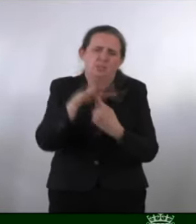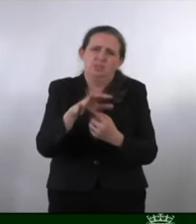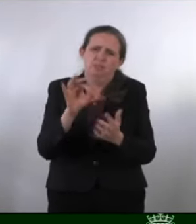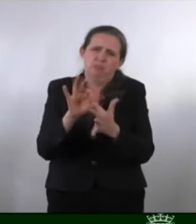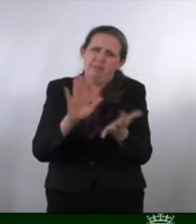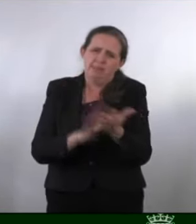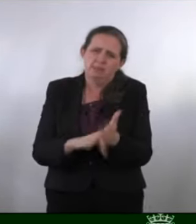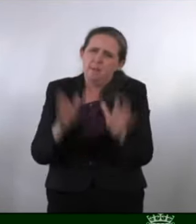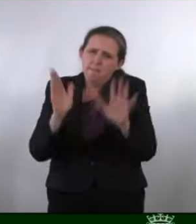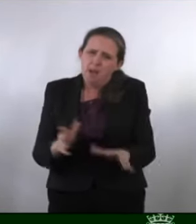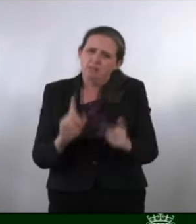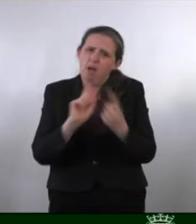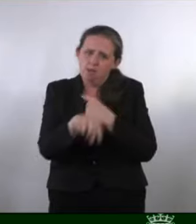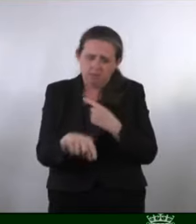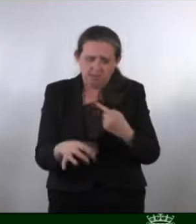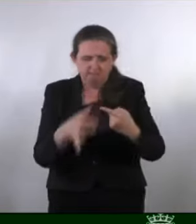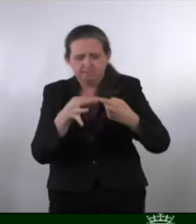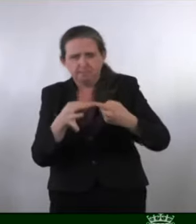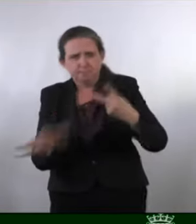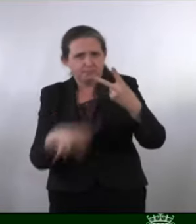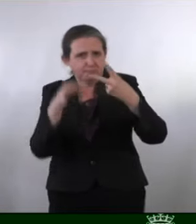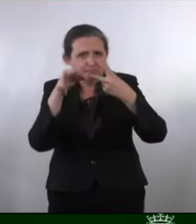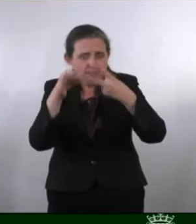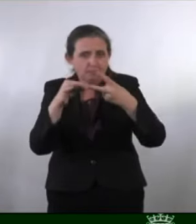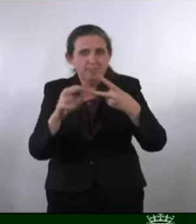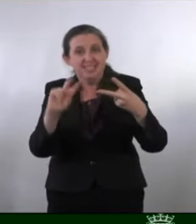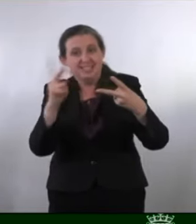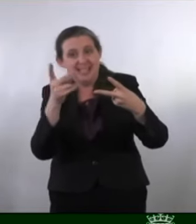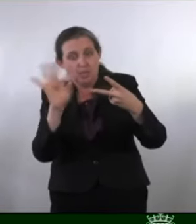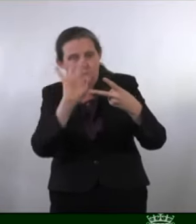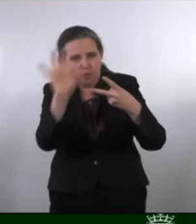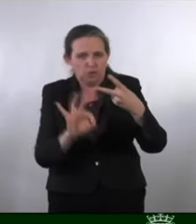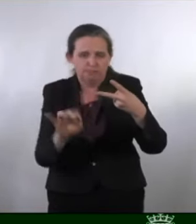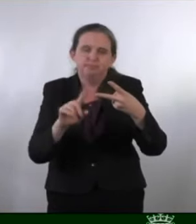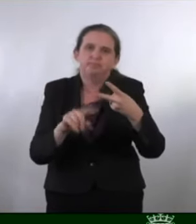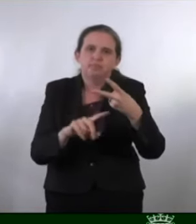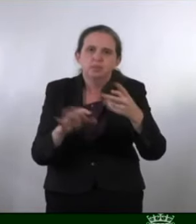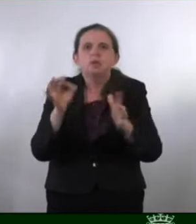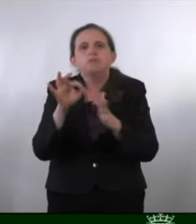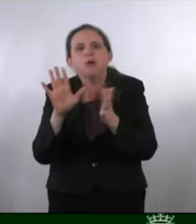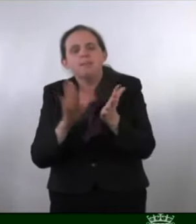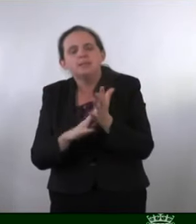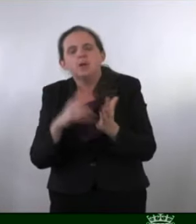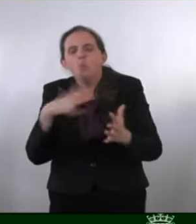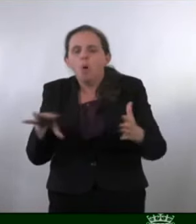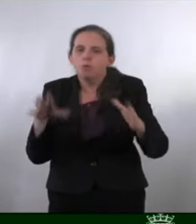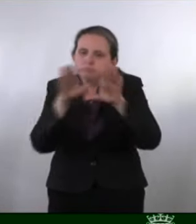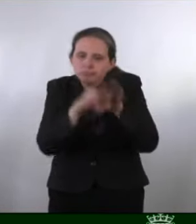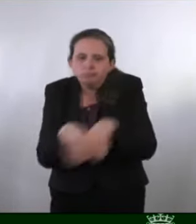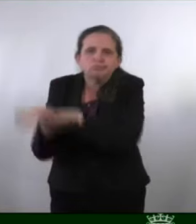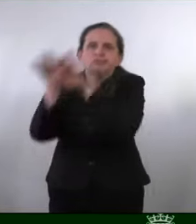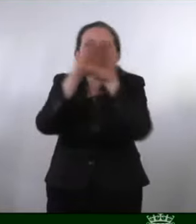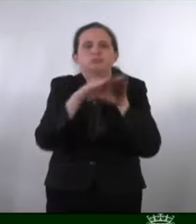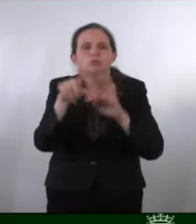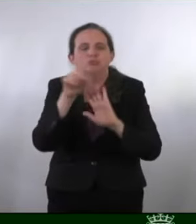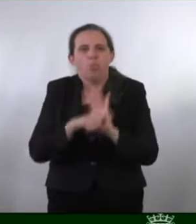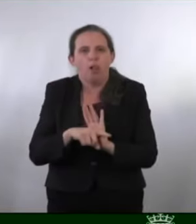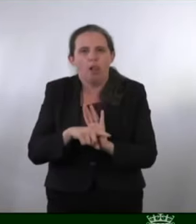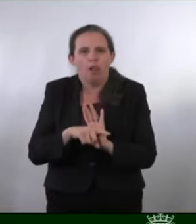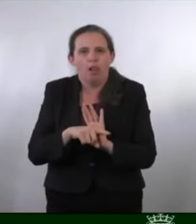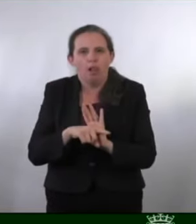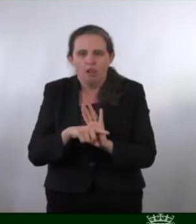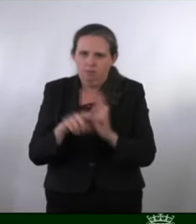Minister. Secondly, and the Prime Minister said he wanted uniform rules. Will the tiers simply be